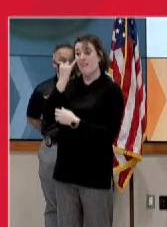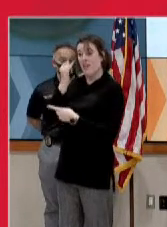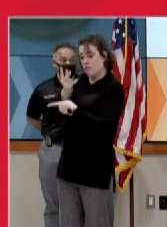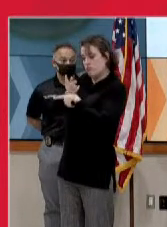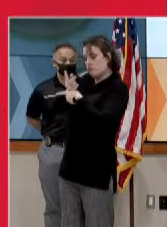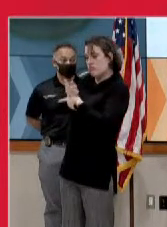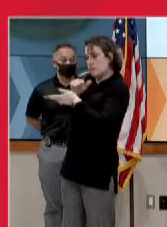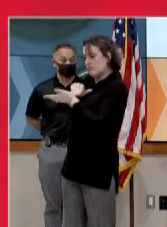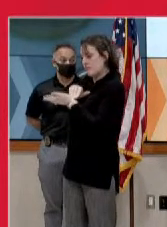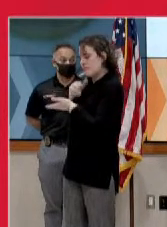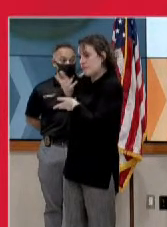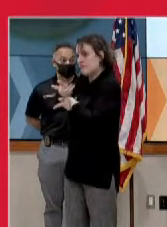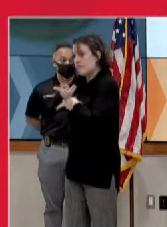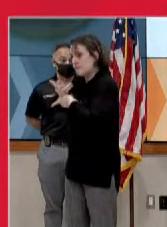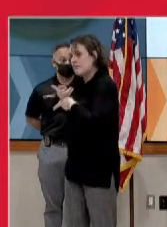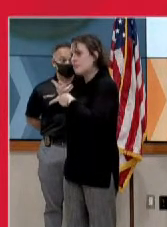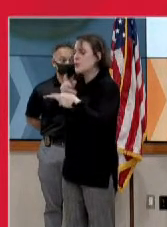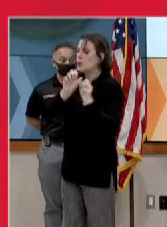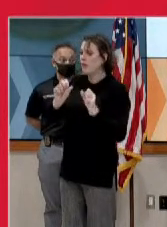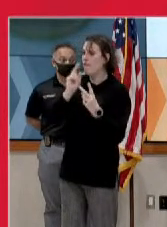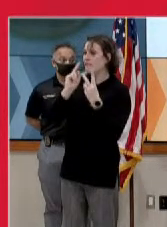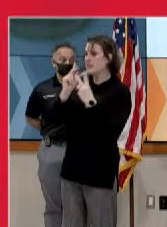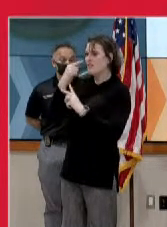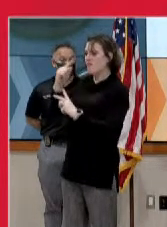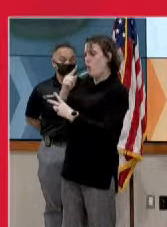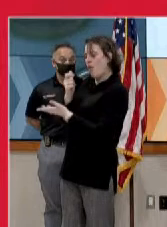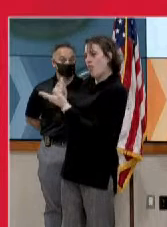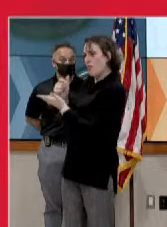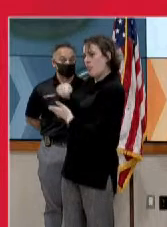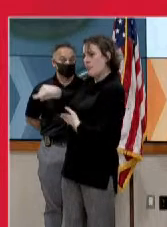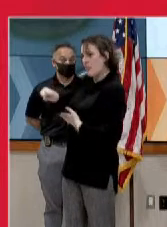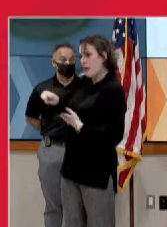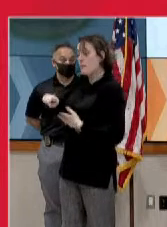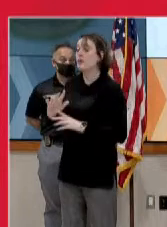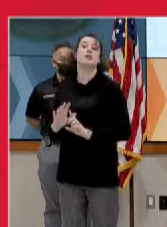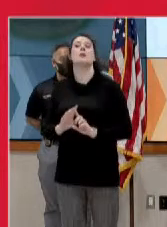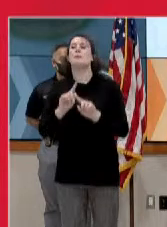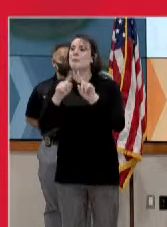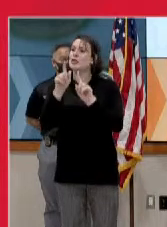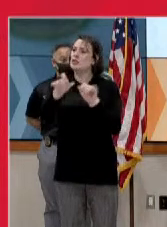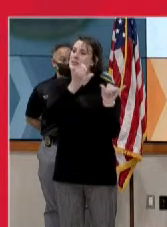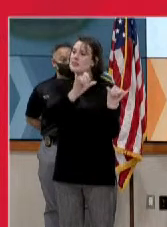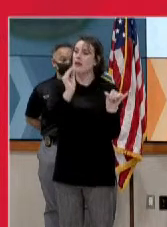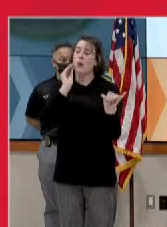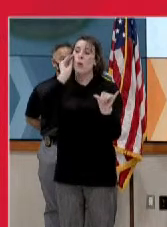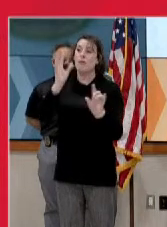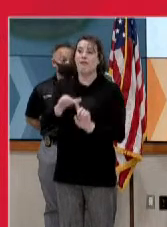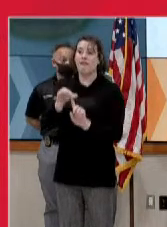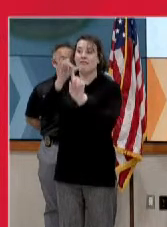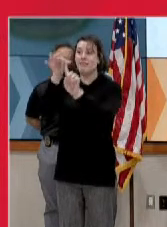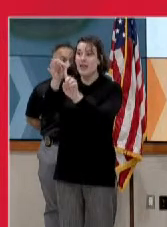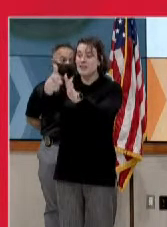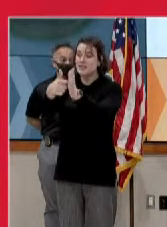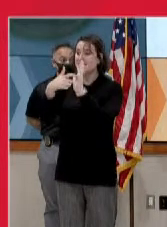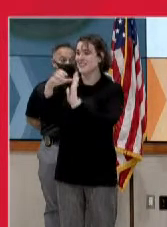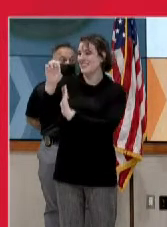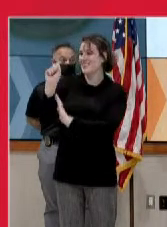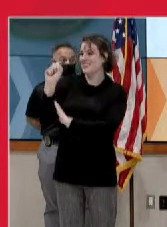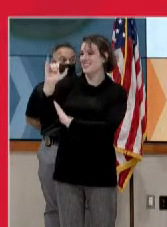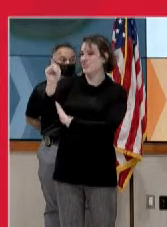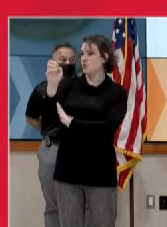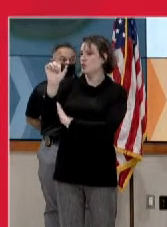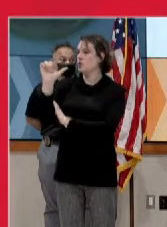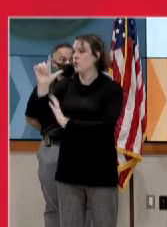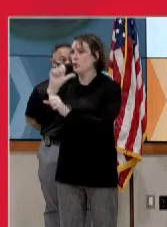you are an essential worker, and it'll be the same definitions as before. And we are asking all of our business community